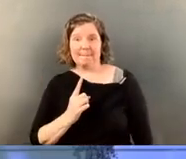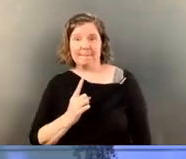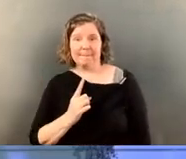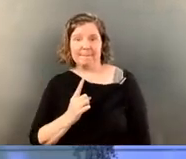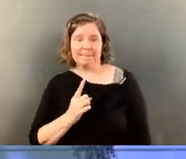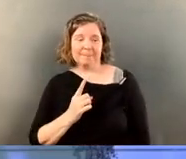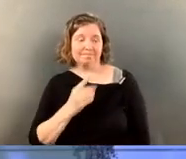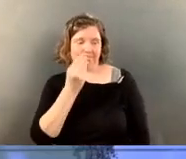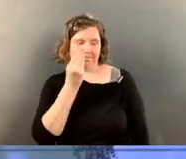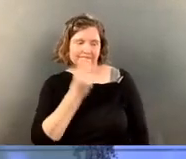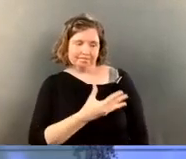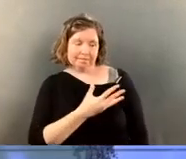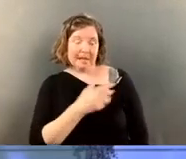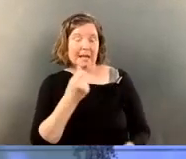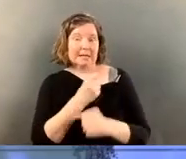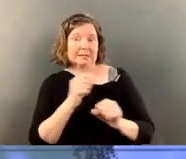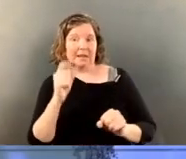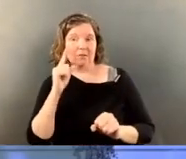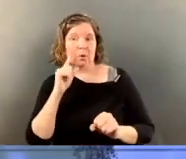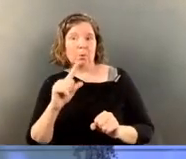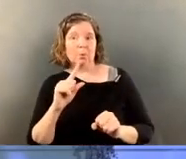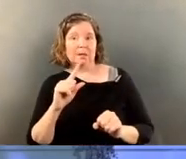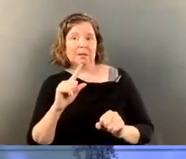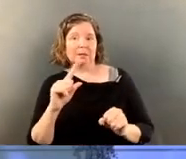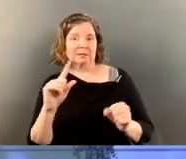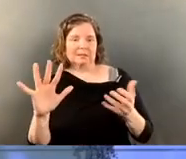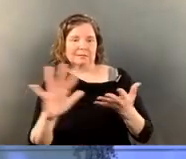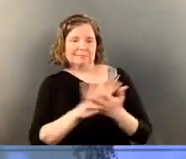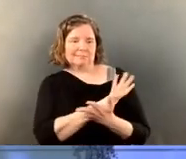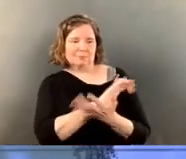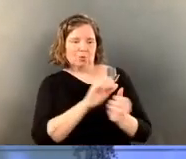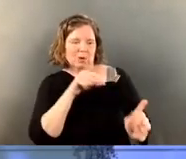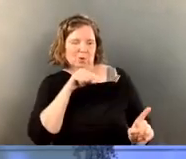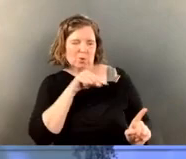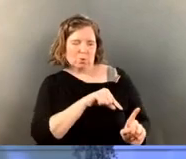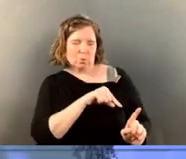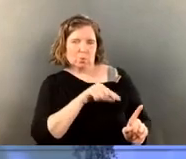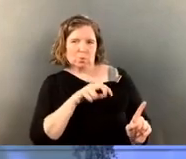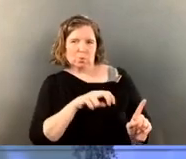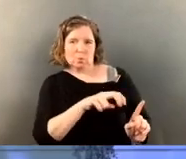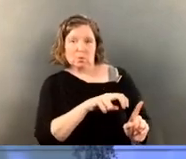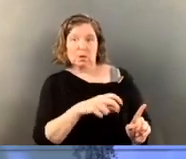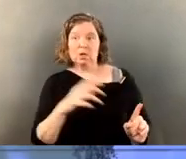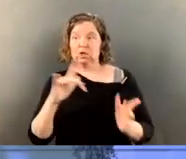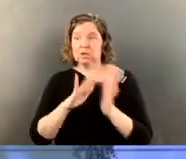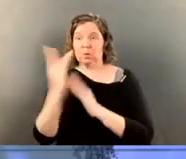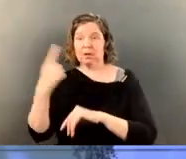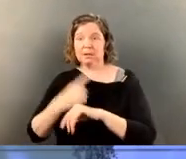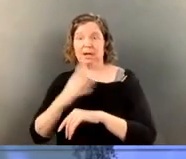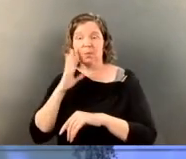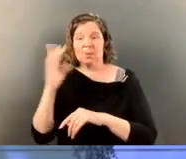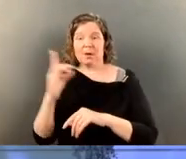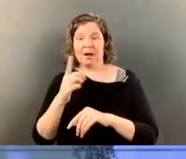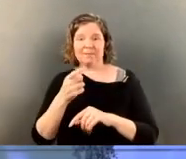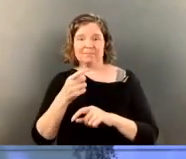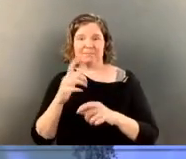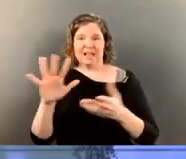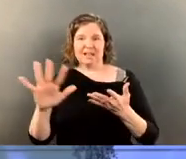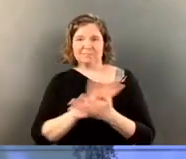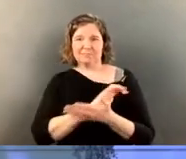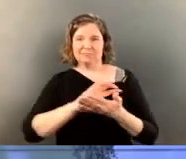Satan, and a savior is going to crush you. Jesus would come one day and be the snake